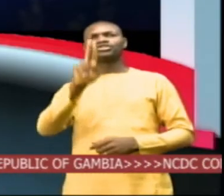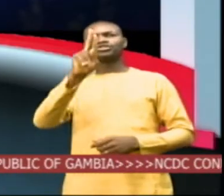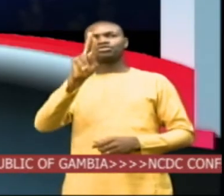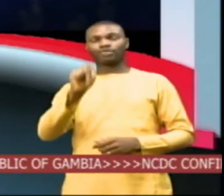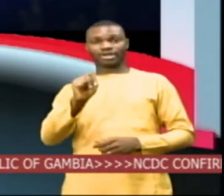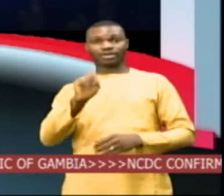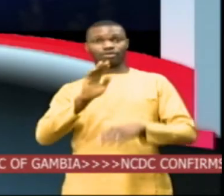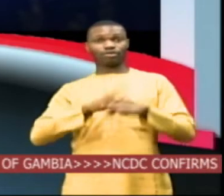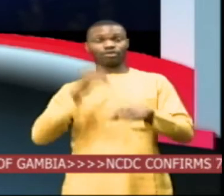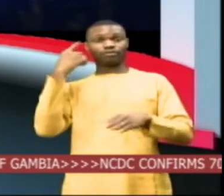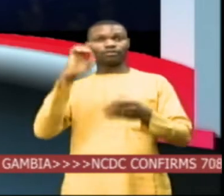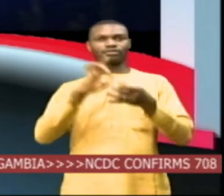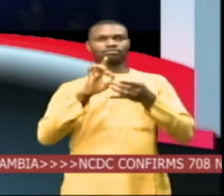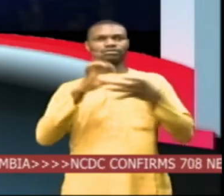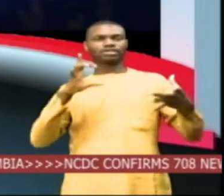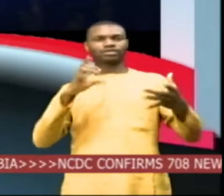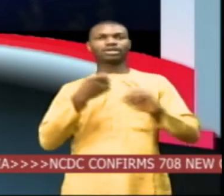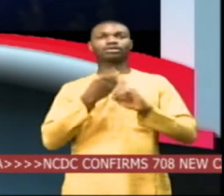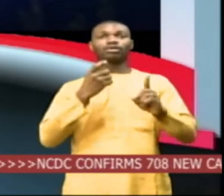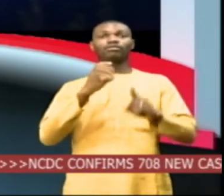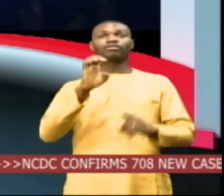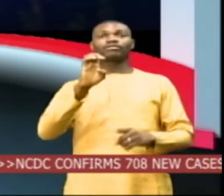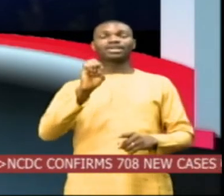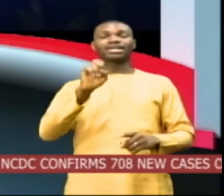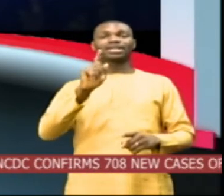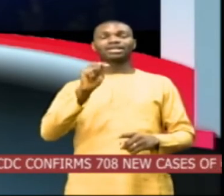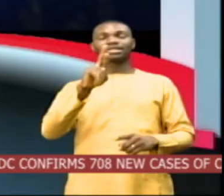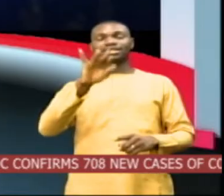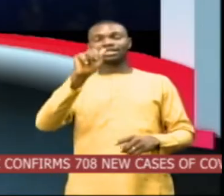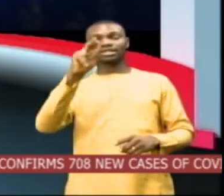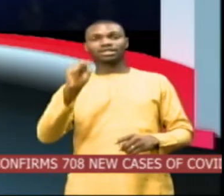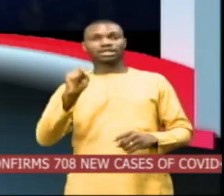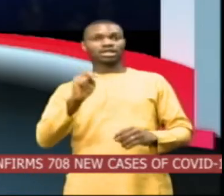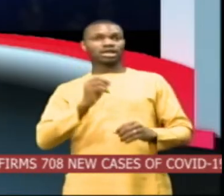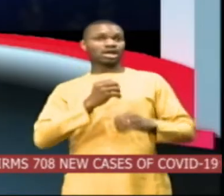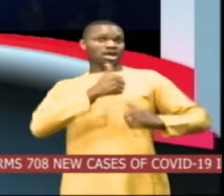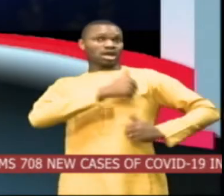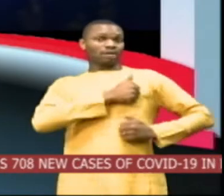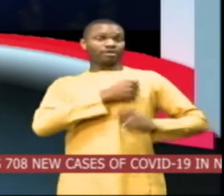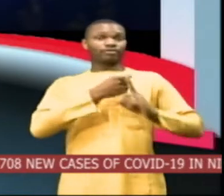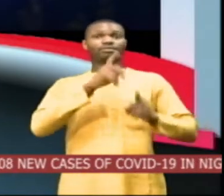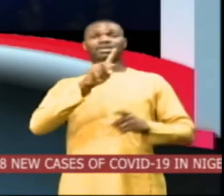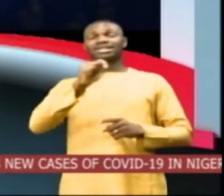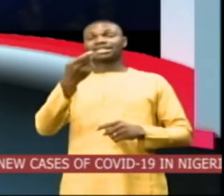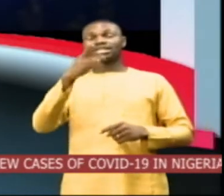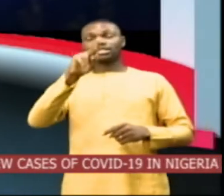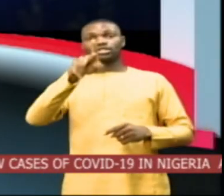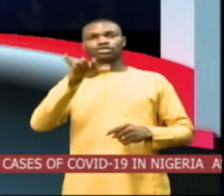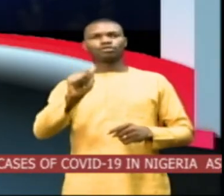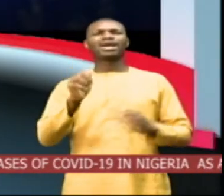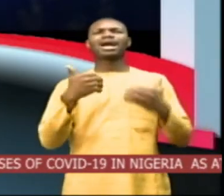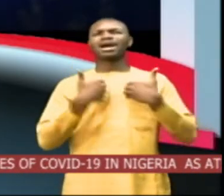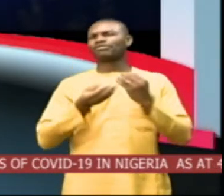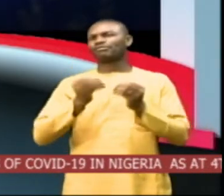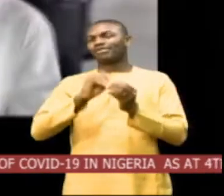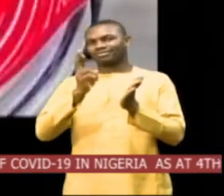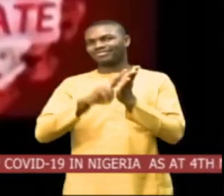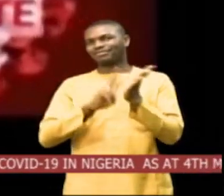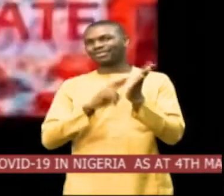withdrawal of Eritrean forces from Ethiopia's Tigray region. Let's join Uche Uchuku for details.